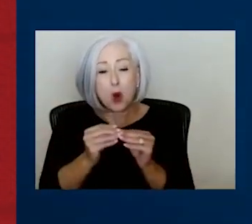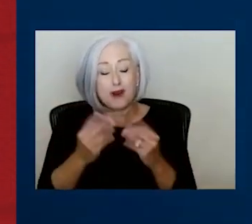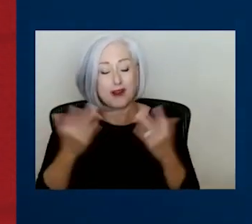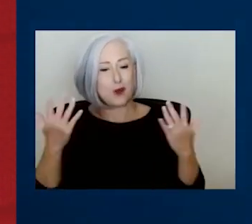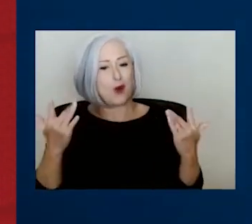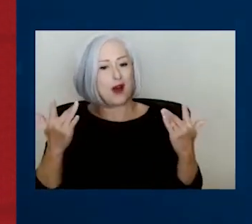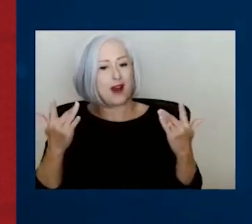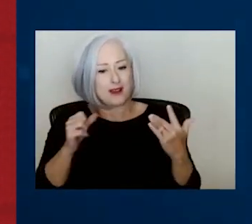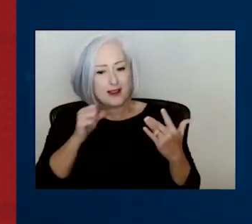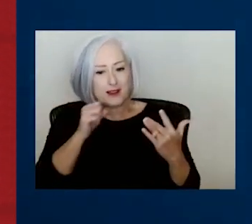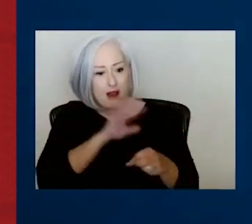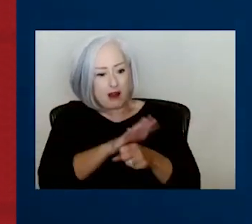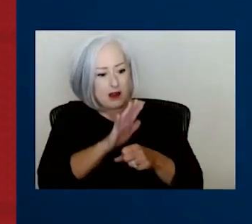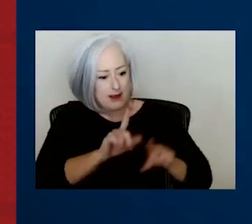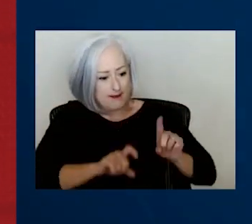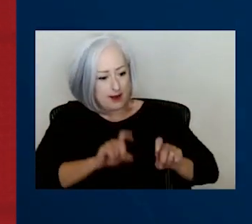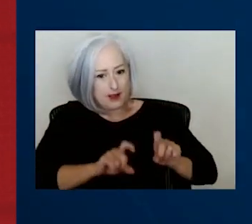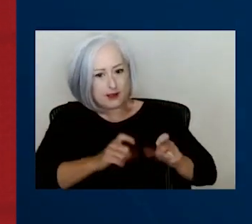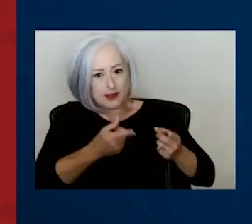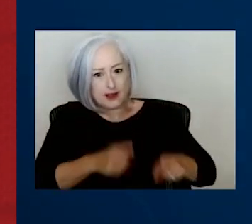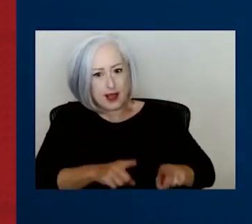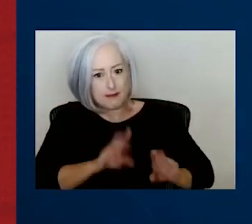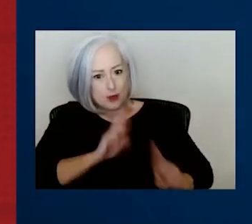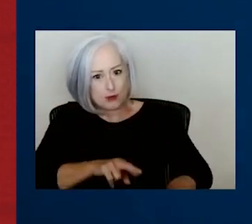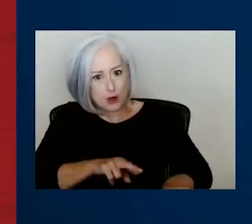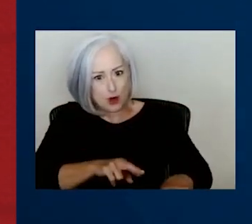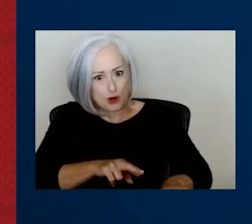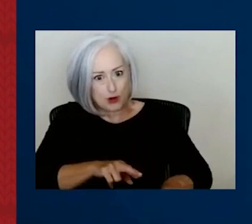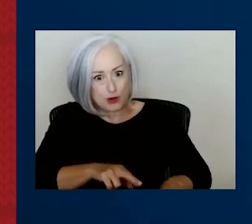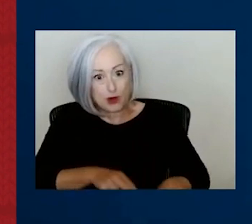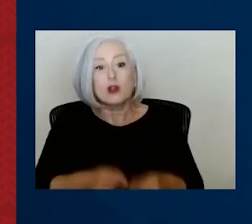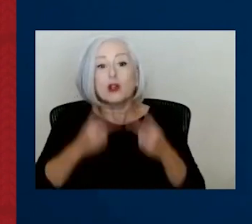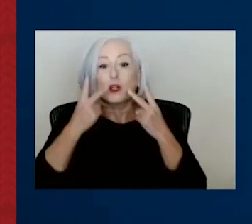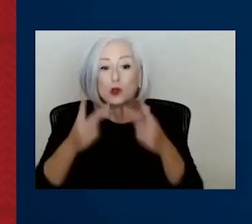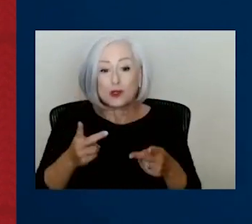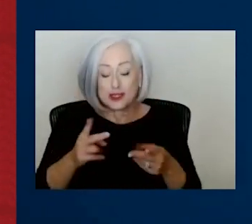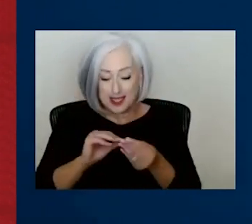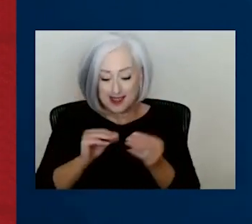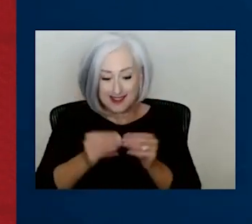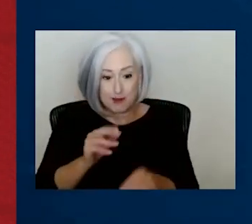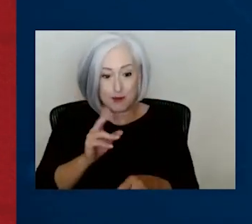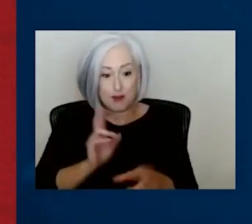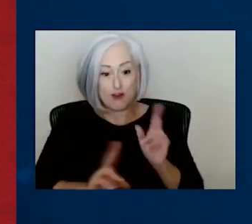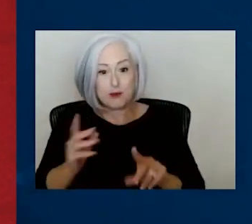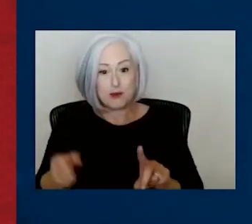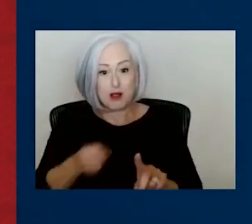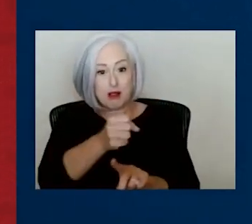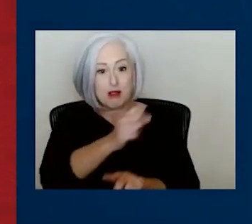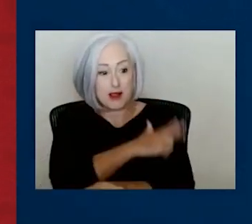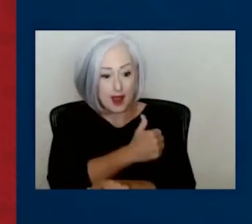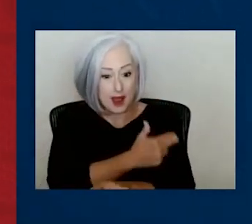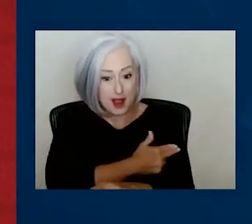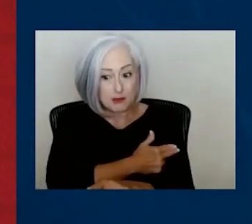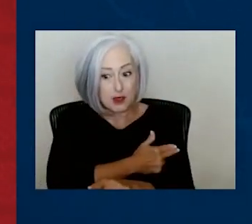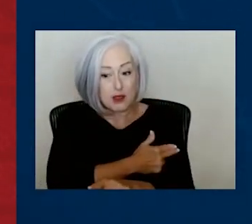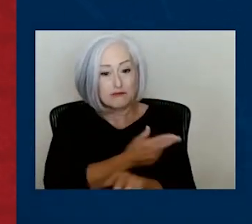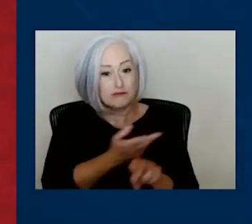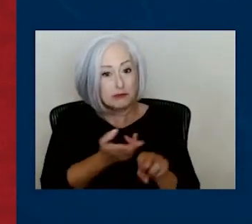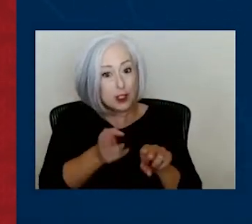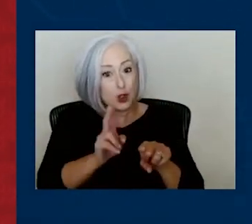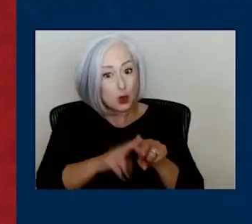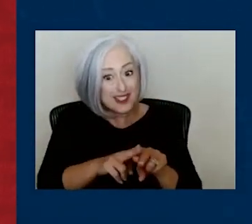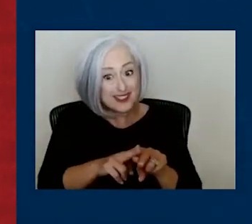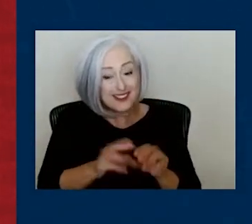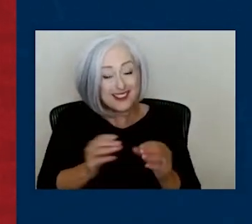you see the number of hospitalizations. They are starting to crawl up. And again, especially in the Northeast, there's beginning to be some pressures on hospitals. But the rise of that